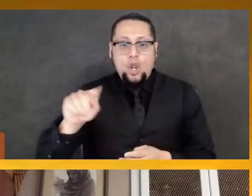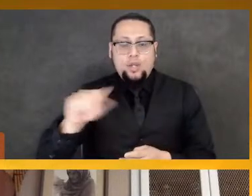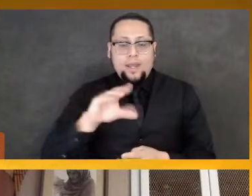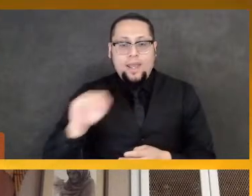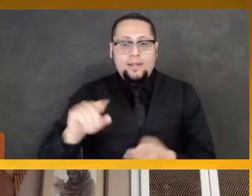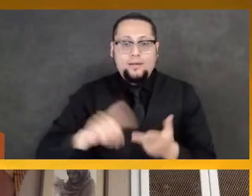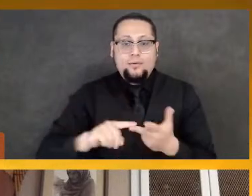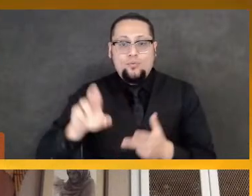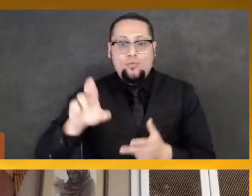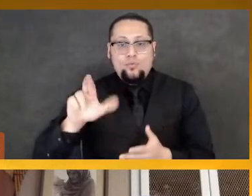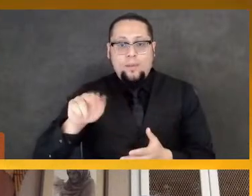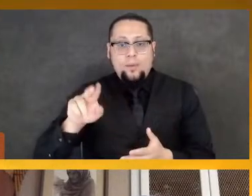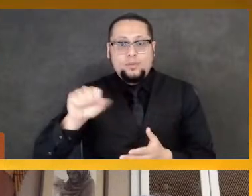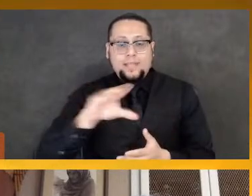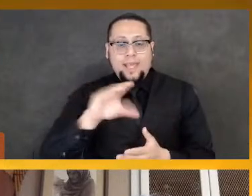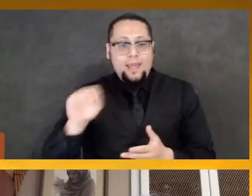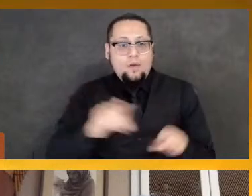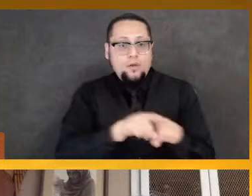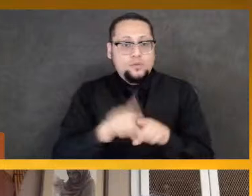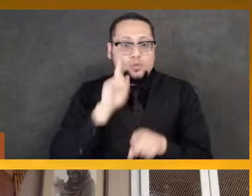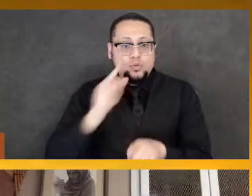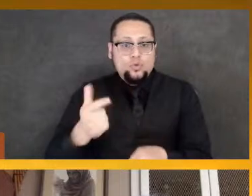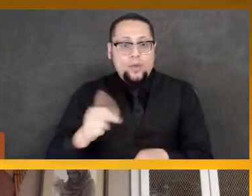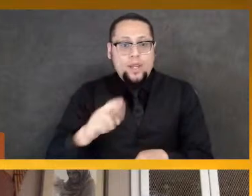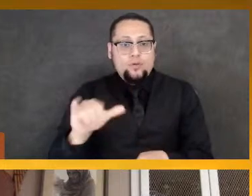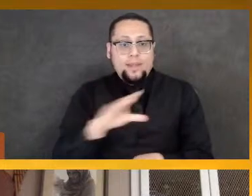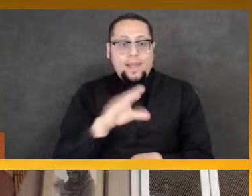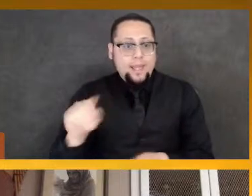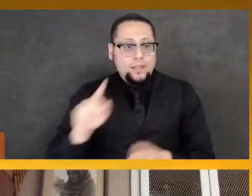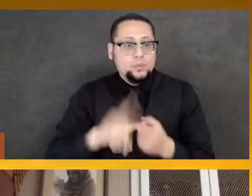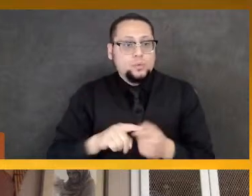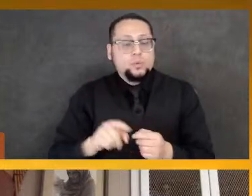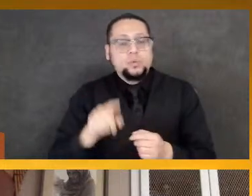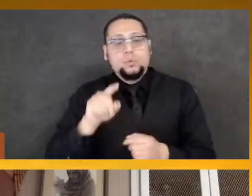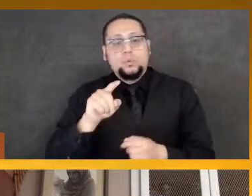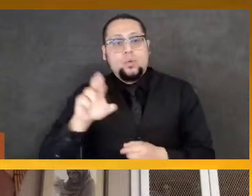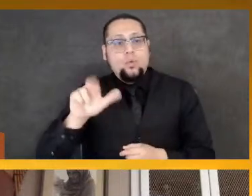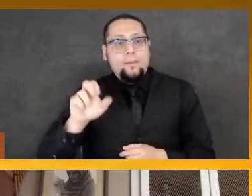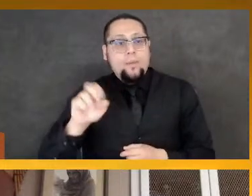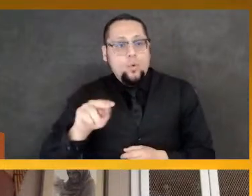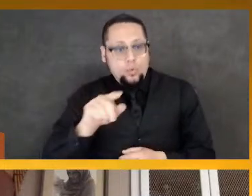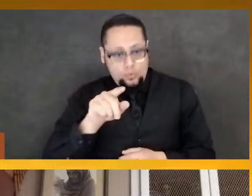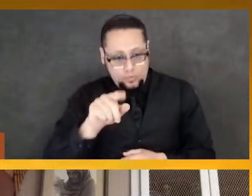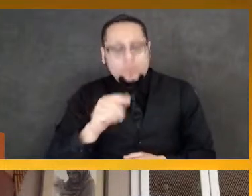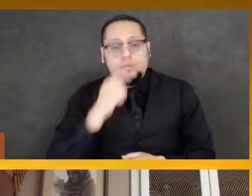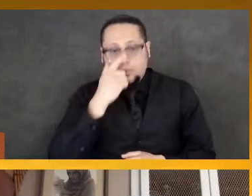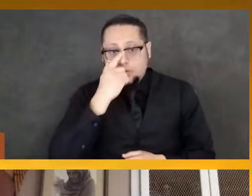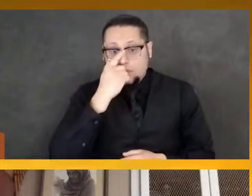Dr. Ramos, and also to Gregory and to Ramon